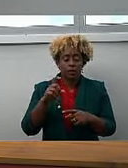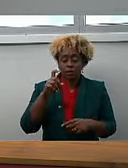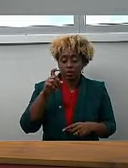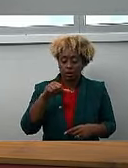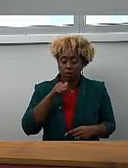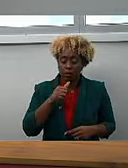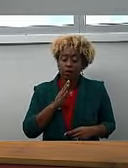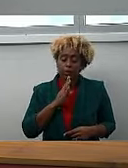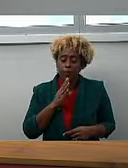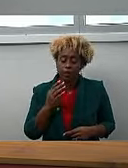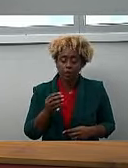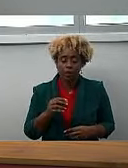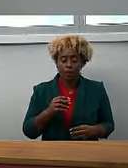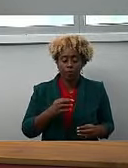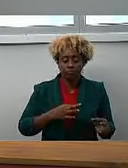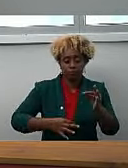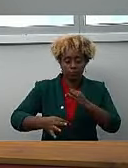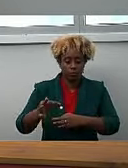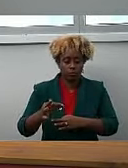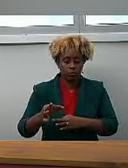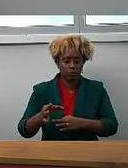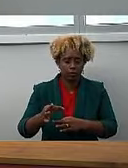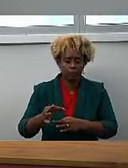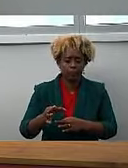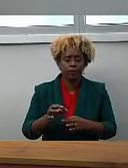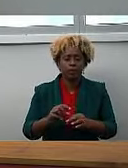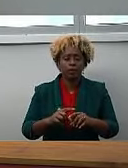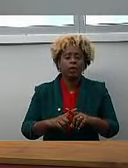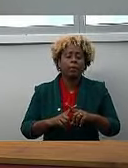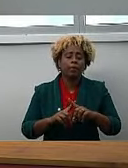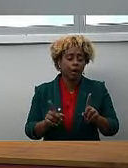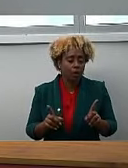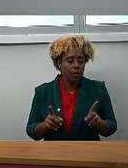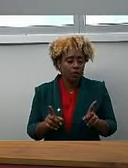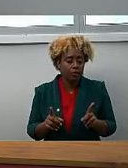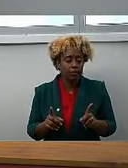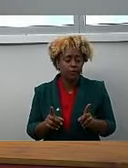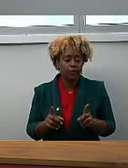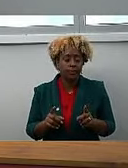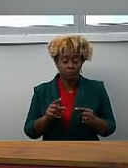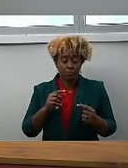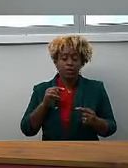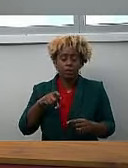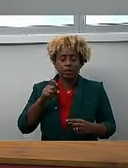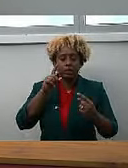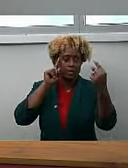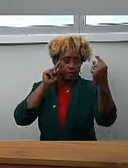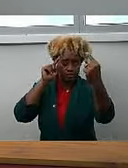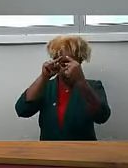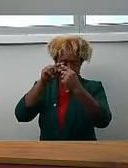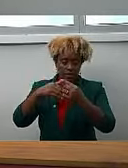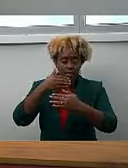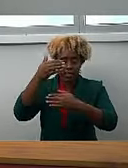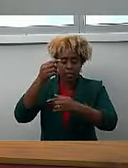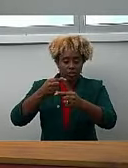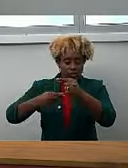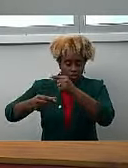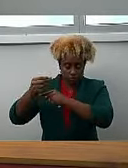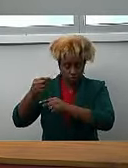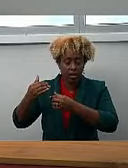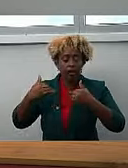be transferred via leasehold as a matter of policy, aimed at ensuring that the next generation of Grenadians